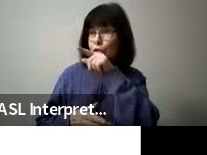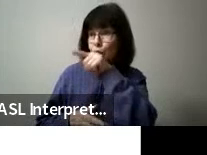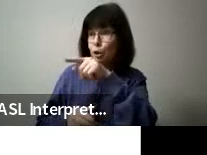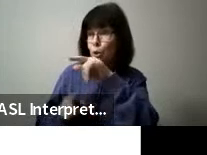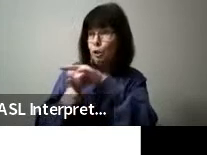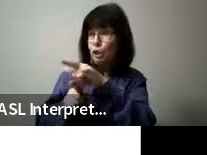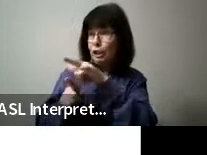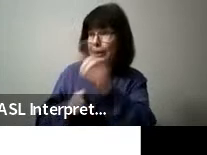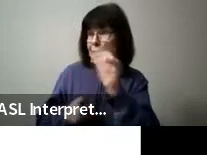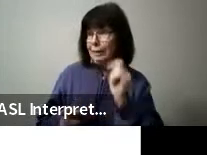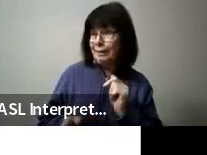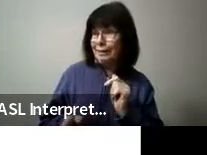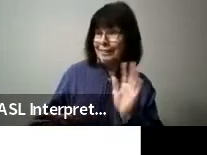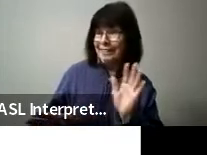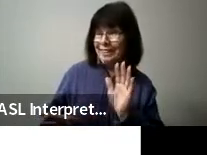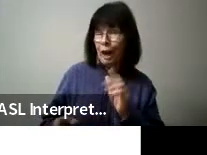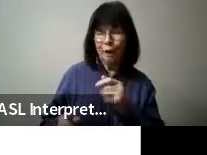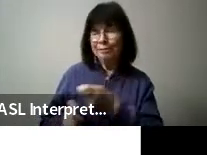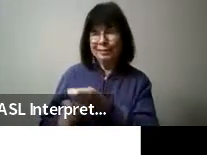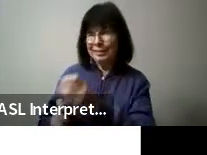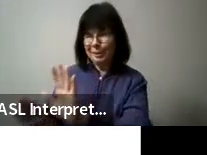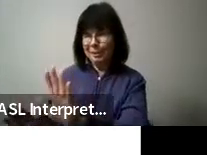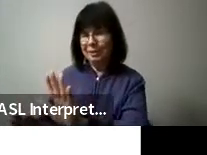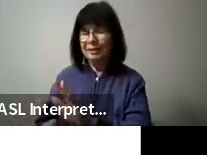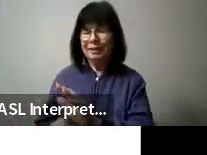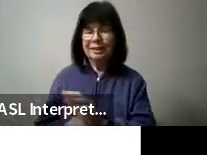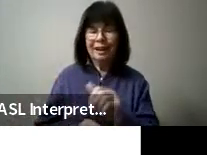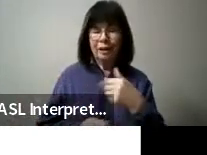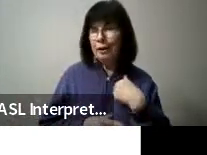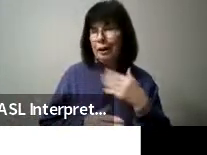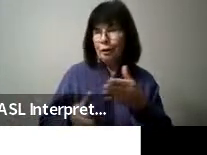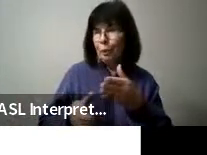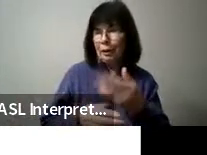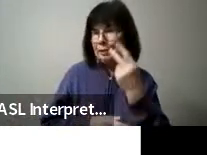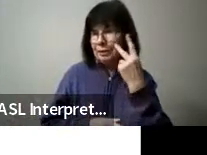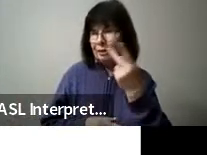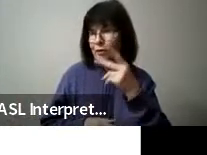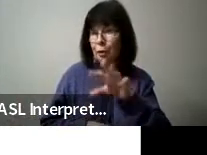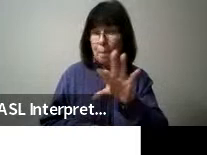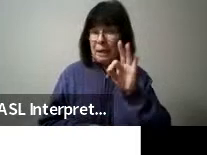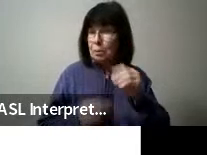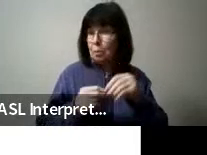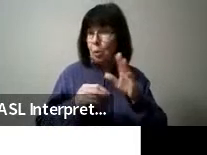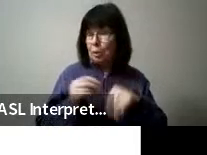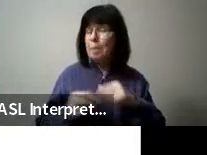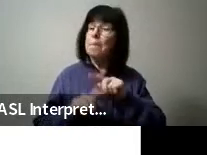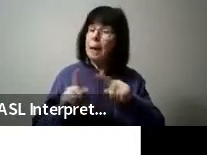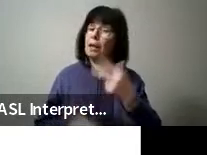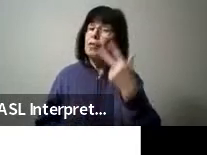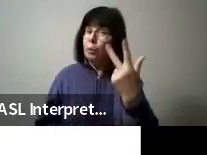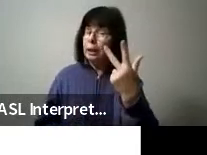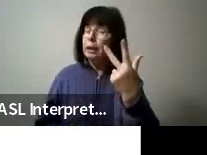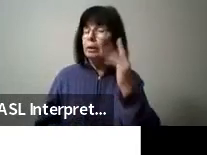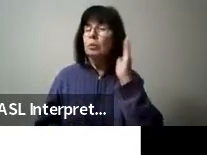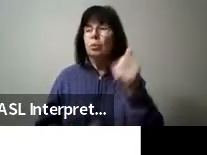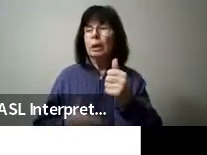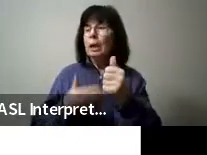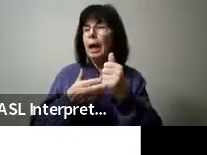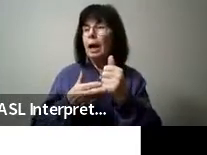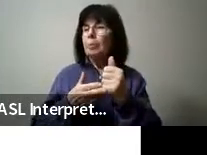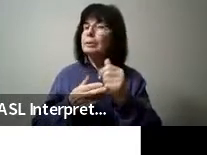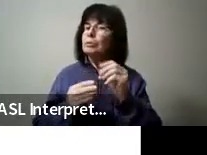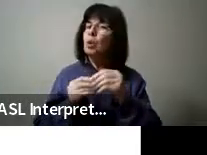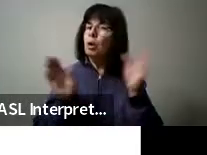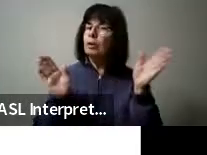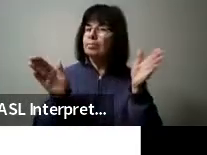specifically, Aaron Ortiz. No, just kidding. I don't have a mechanism to see if you've chosen more, but 3 will help us narrow it down a little